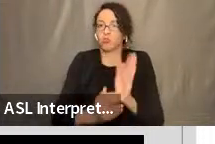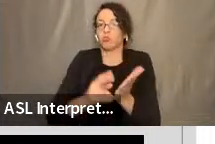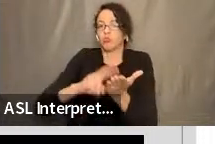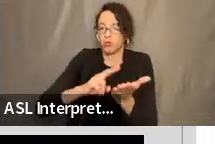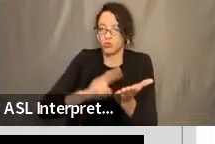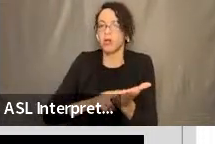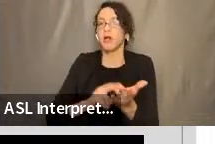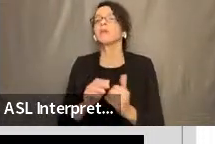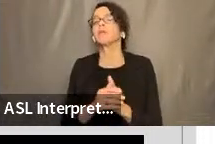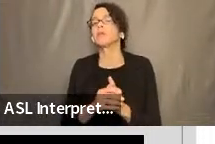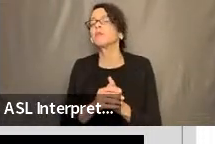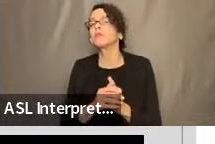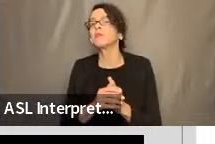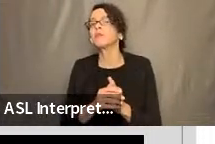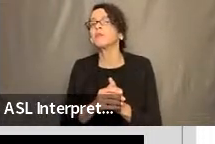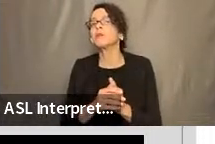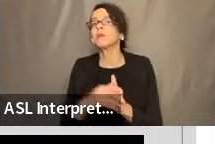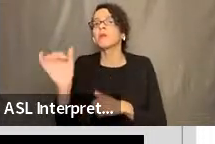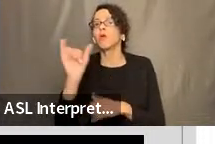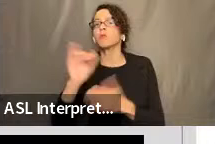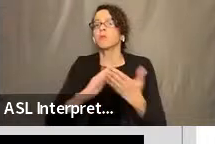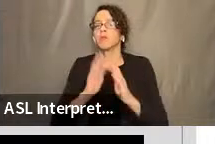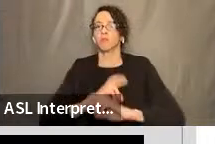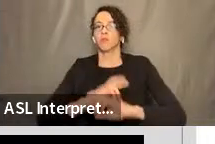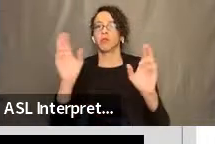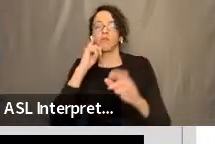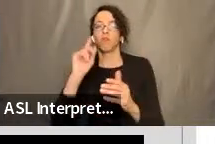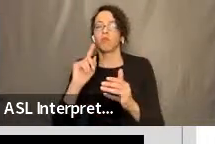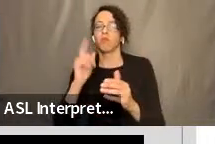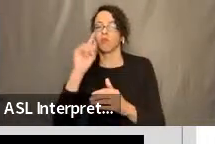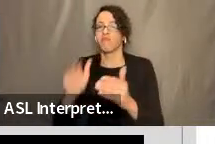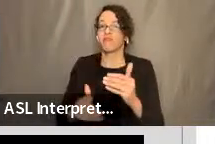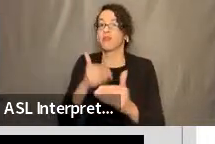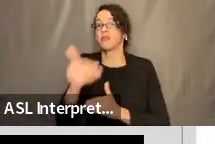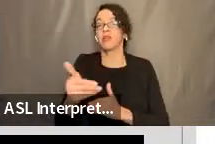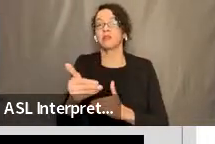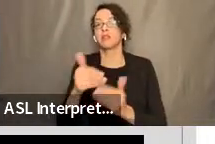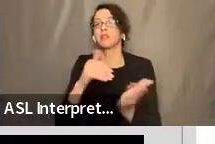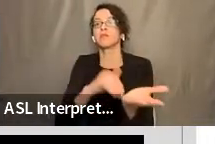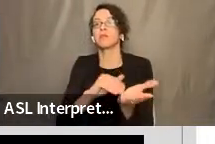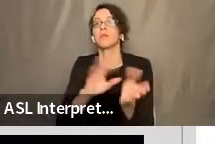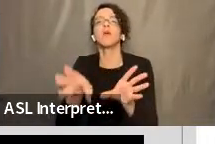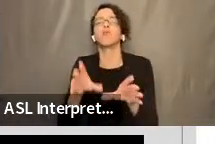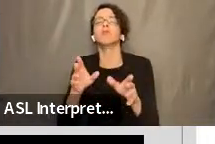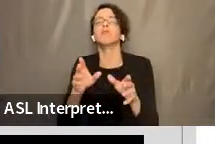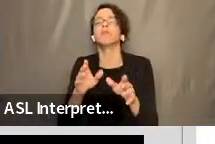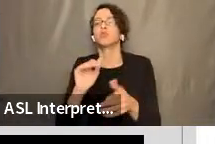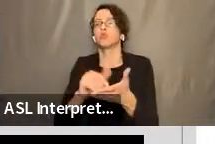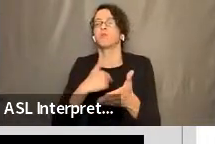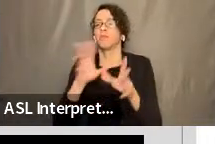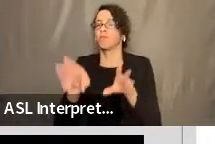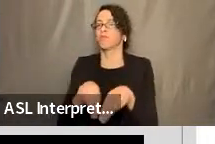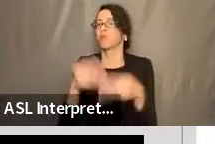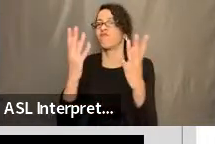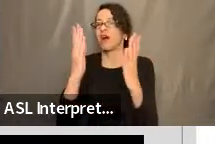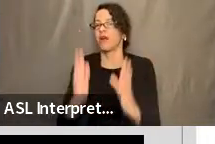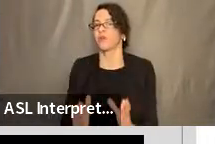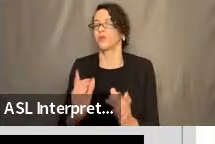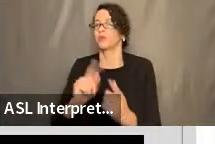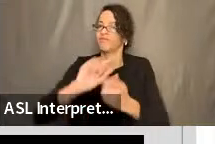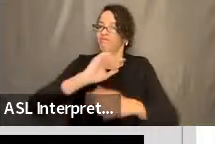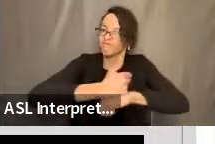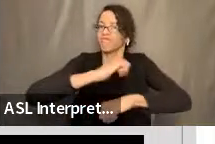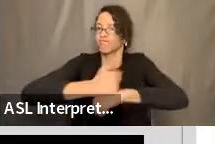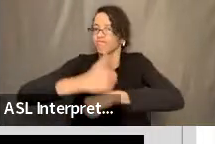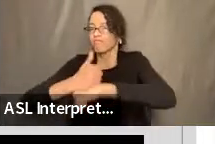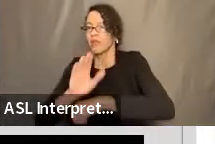the next provider to be able to put their systems in place before July of